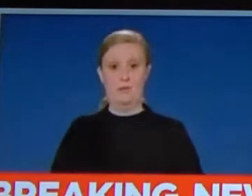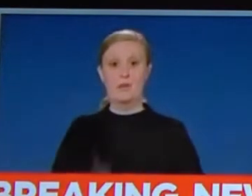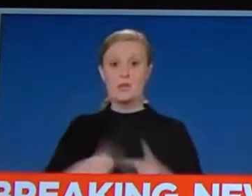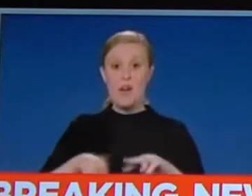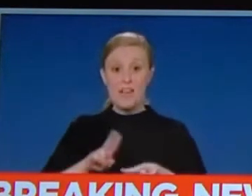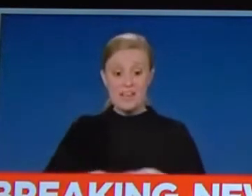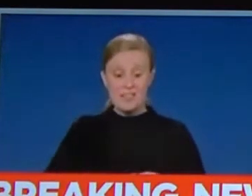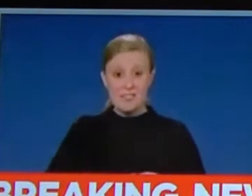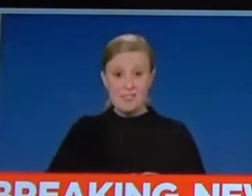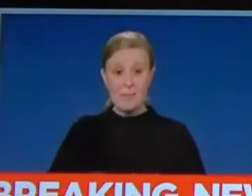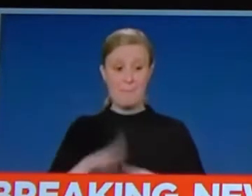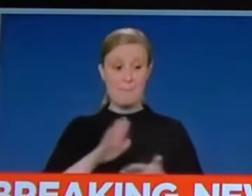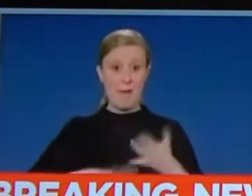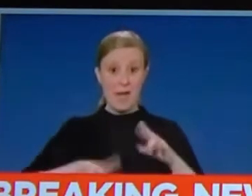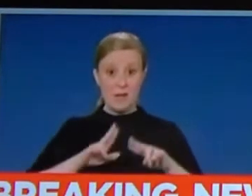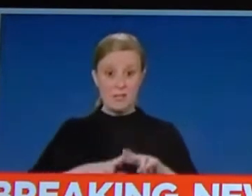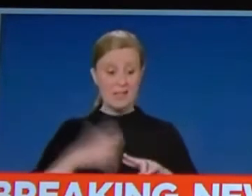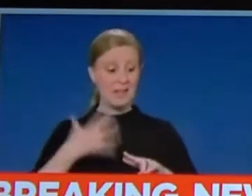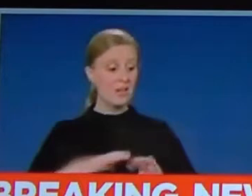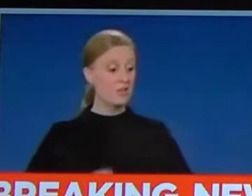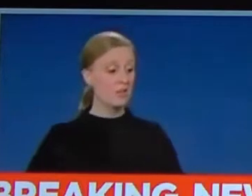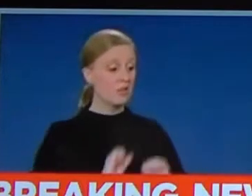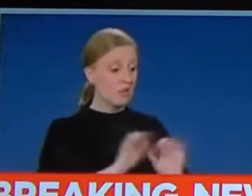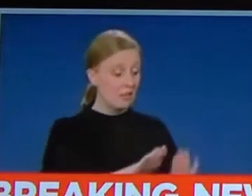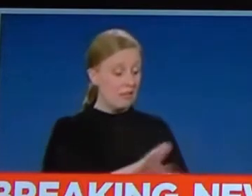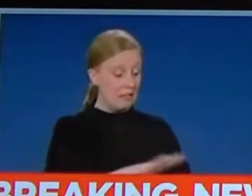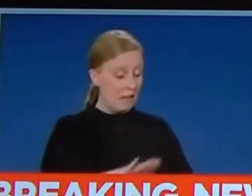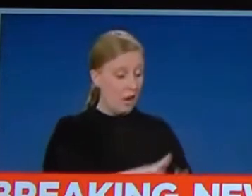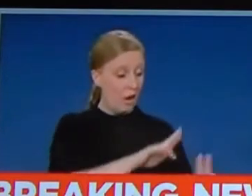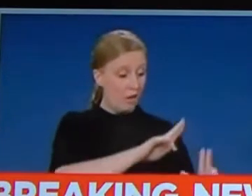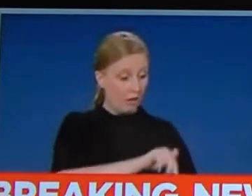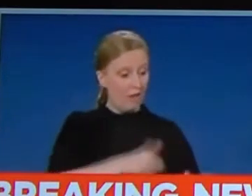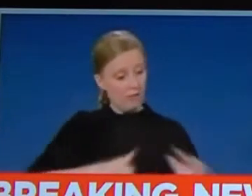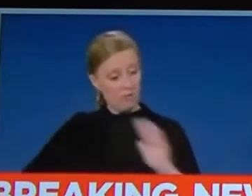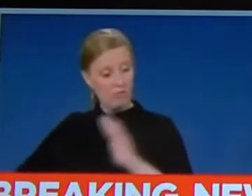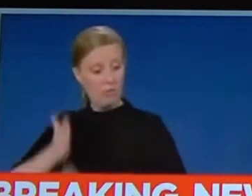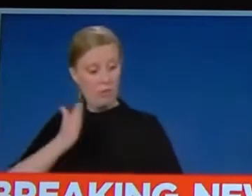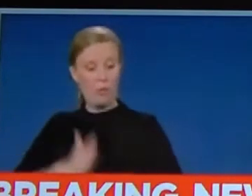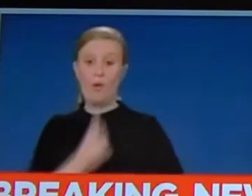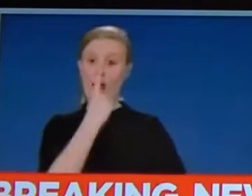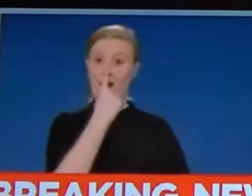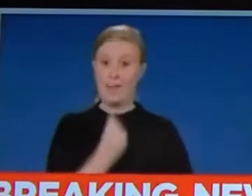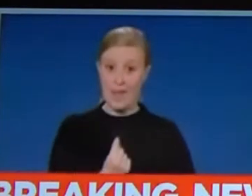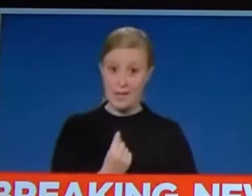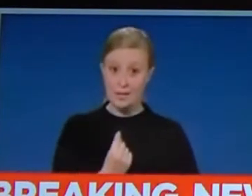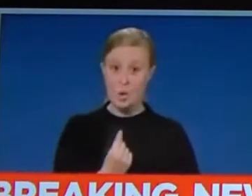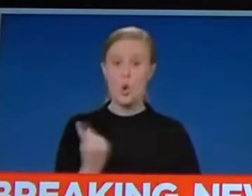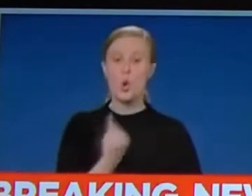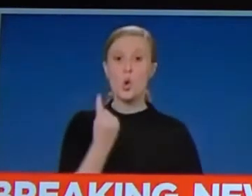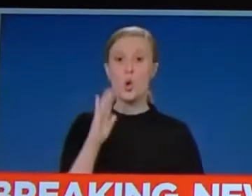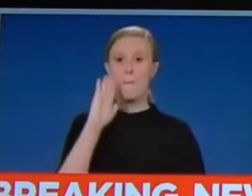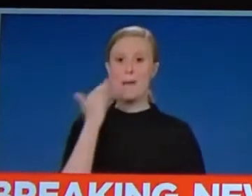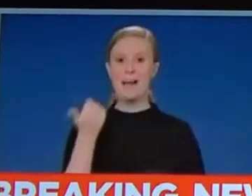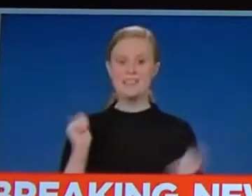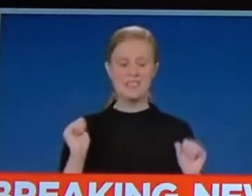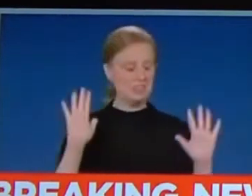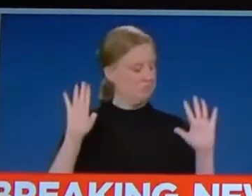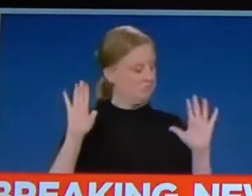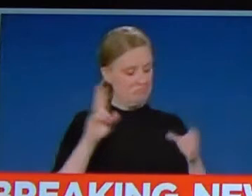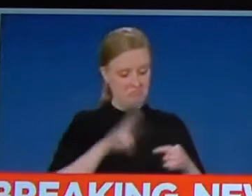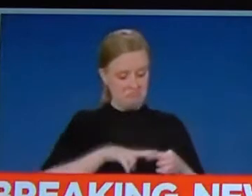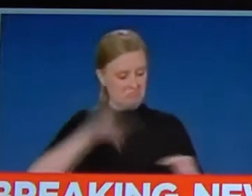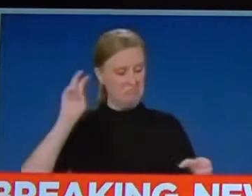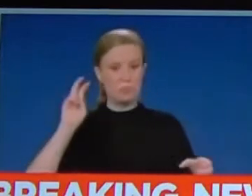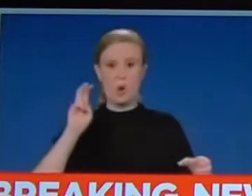and those who have sought to disengage from the childcare sector will re-engage with the sector.